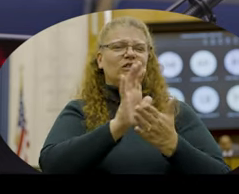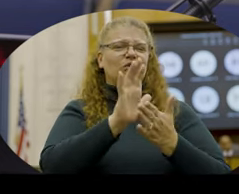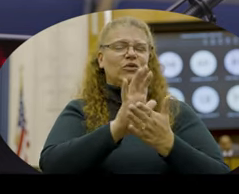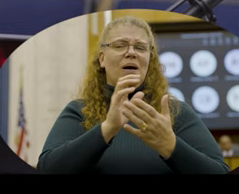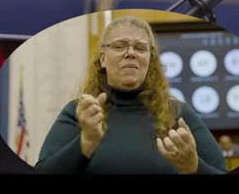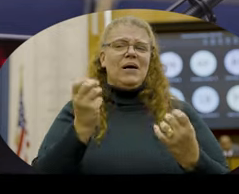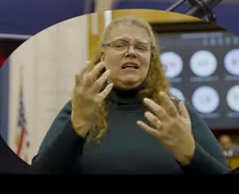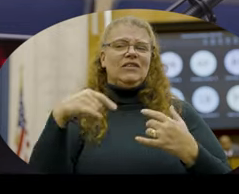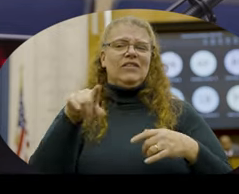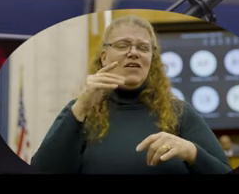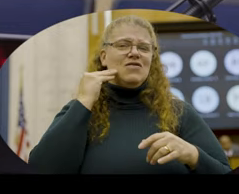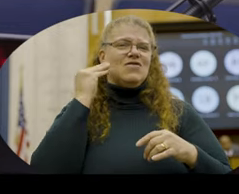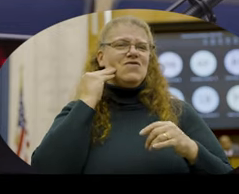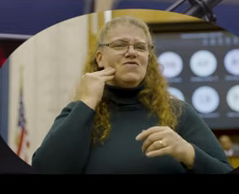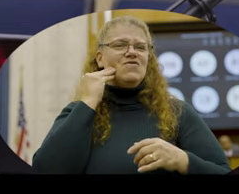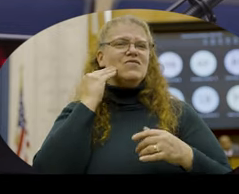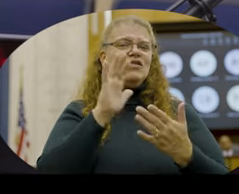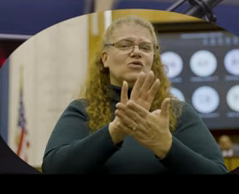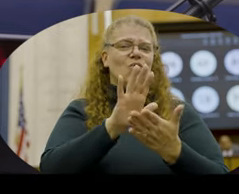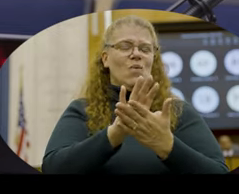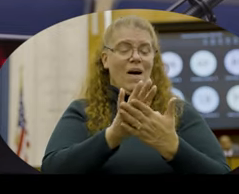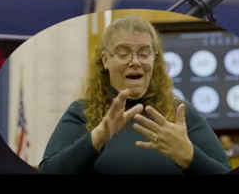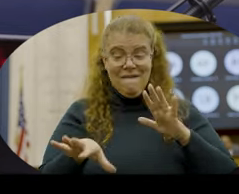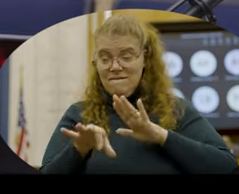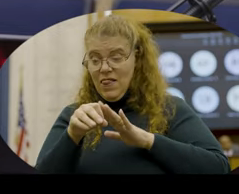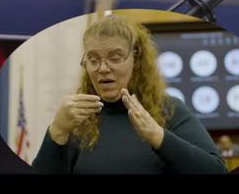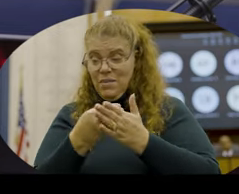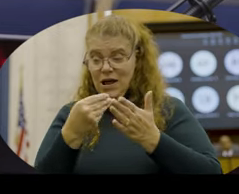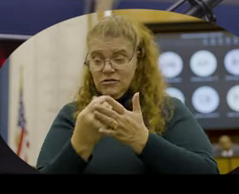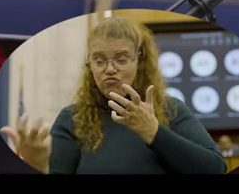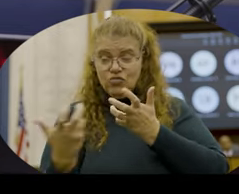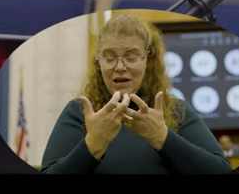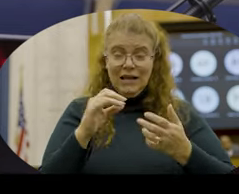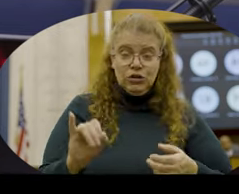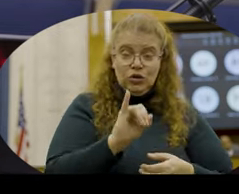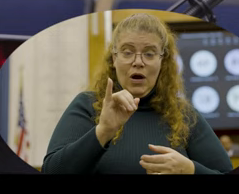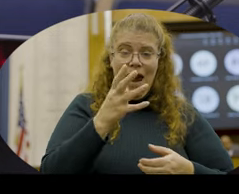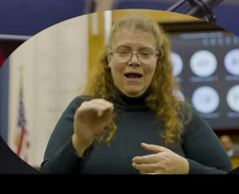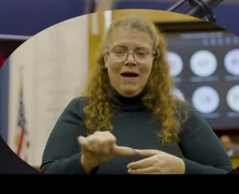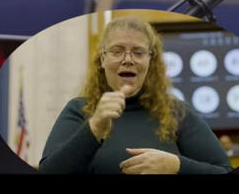learning deficits even more pronounced for our students living with the challenges of poverty. This is why